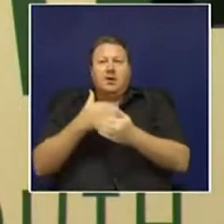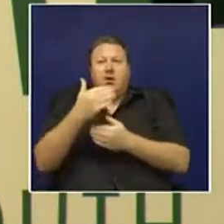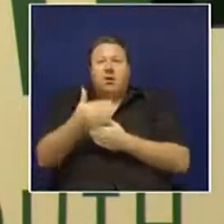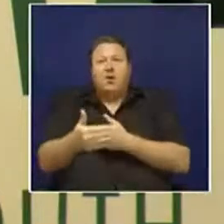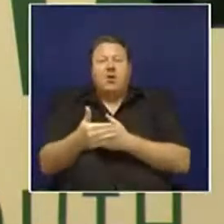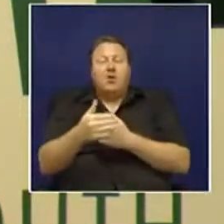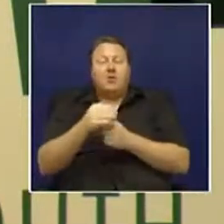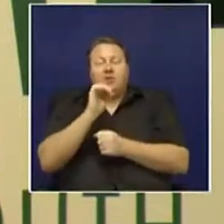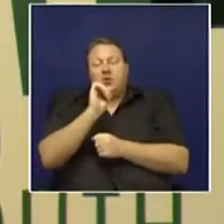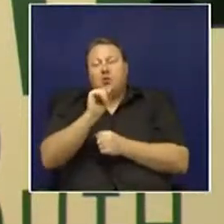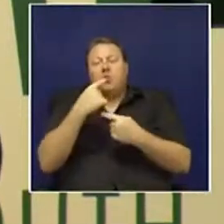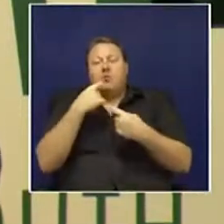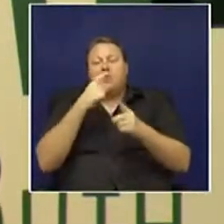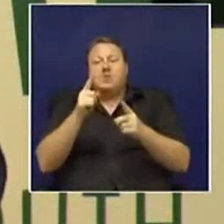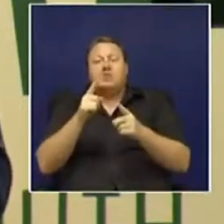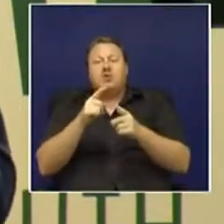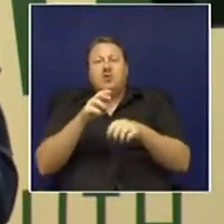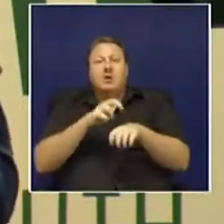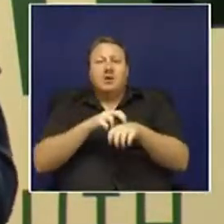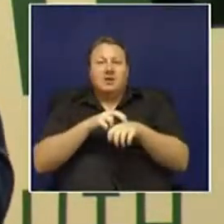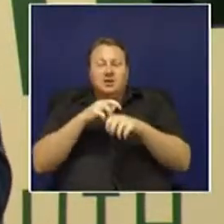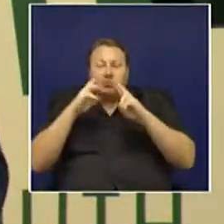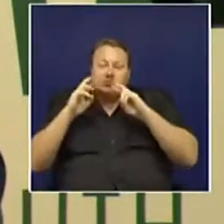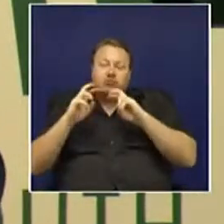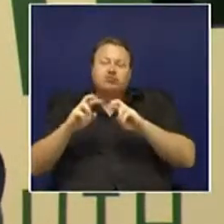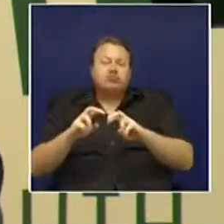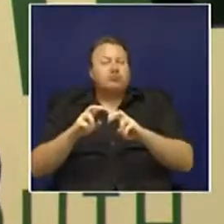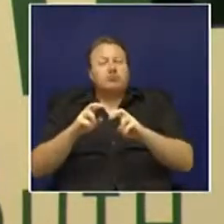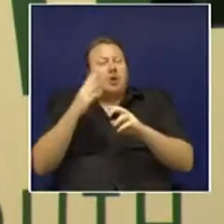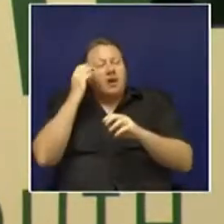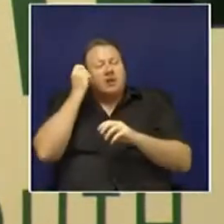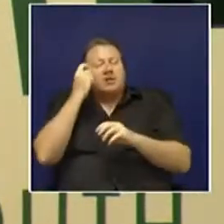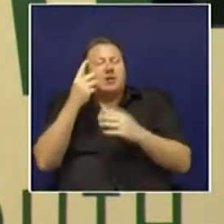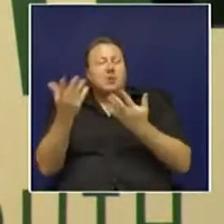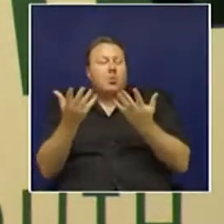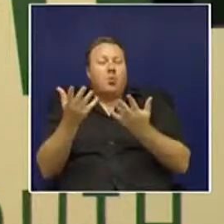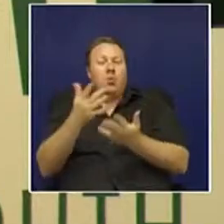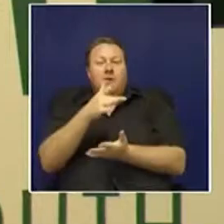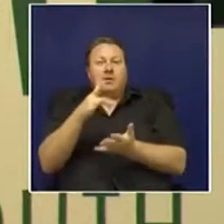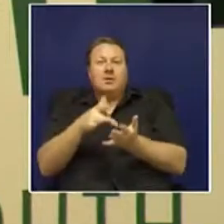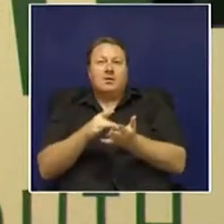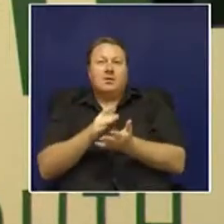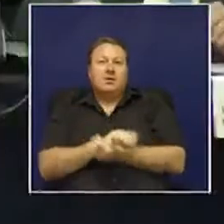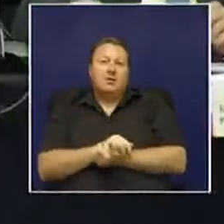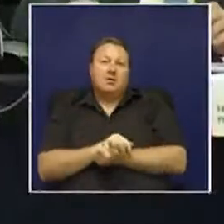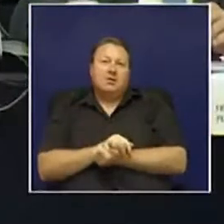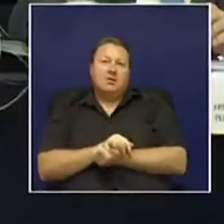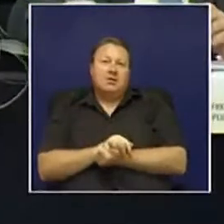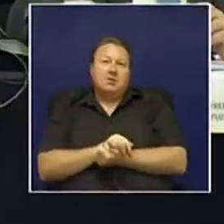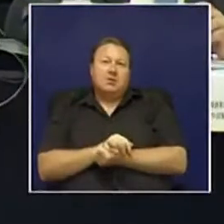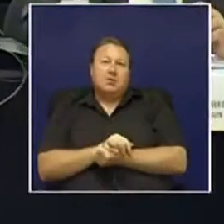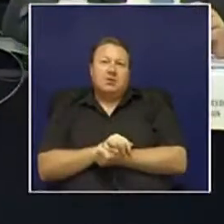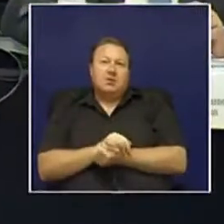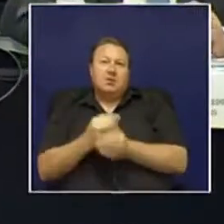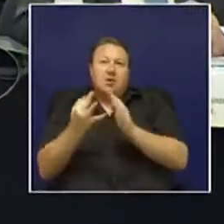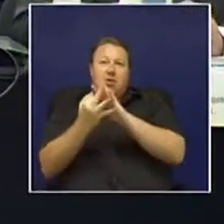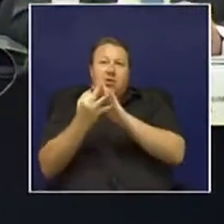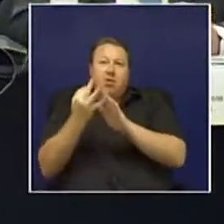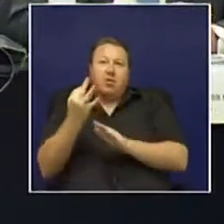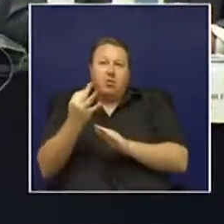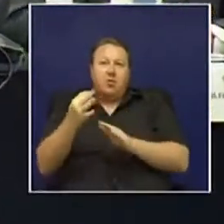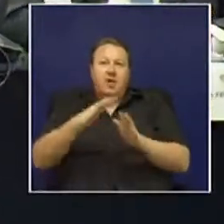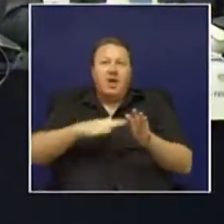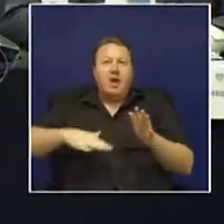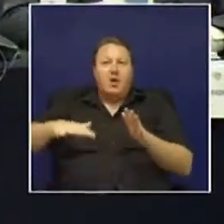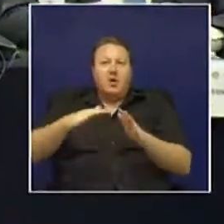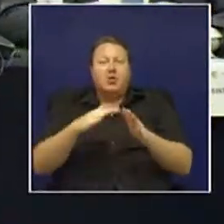into it and understand where it is. And it turns out the University of Ekurhuleni, there were 3 sites that were identified.